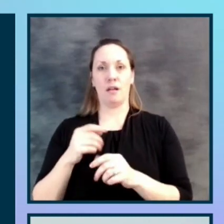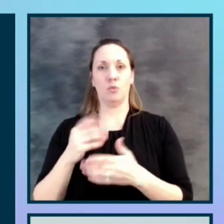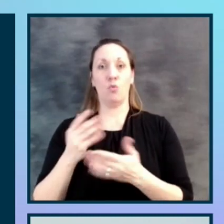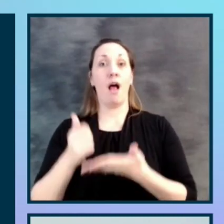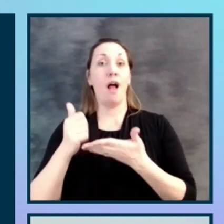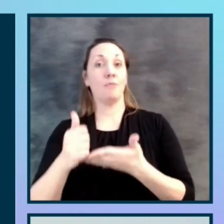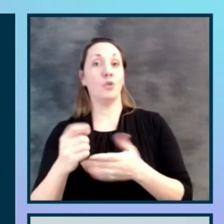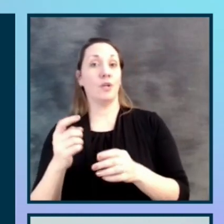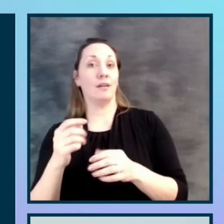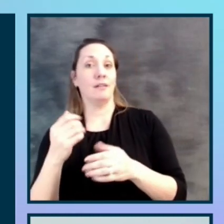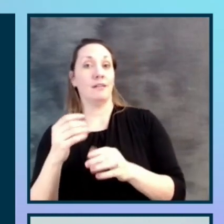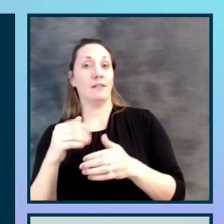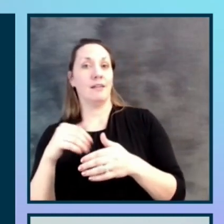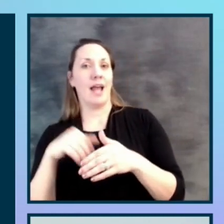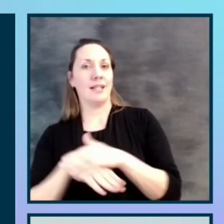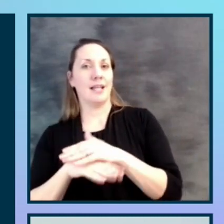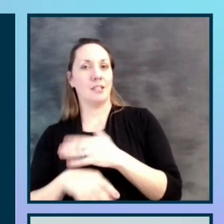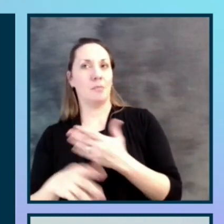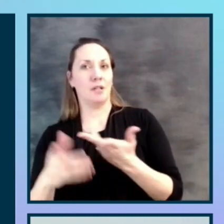roadmap.